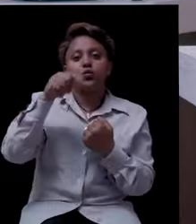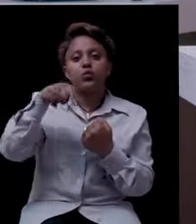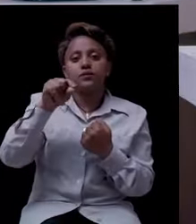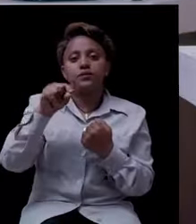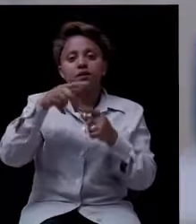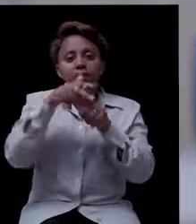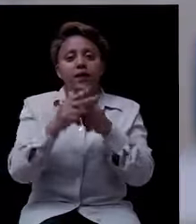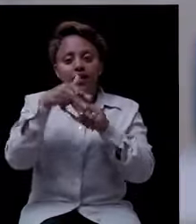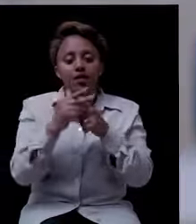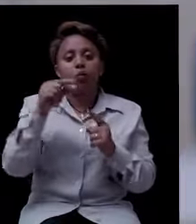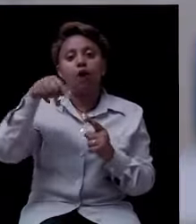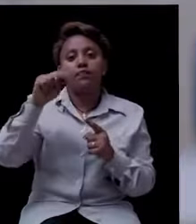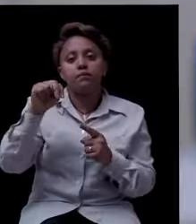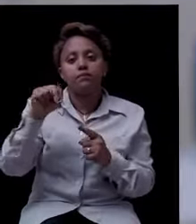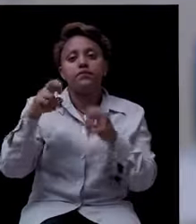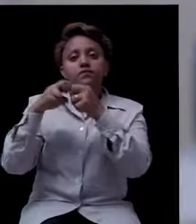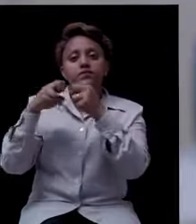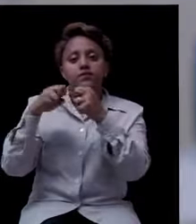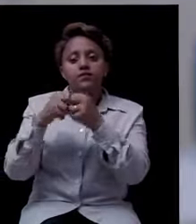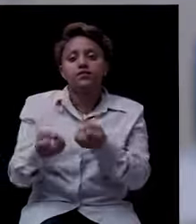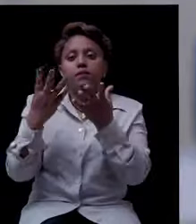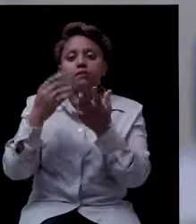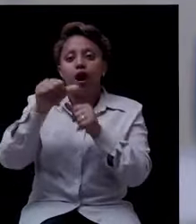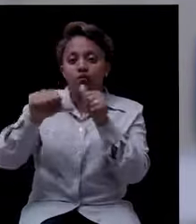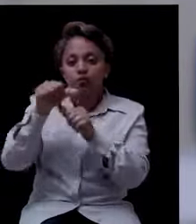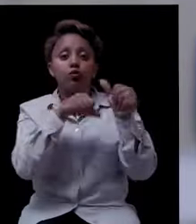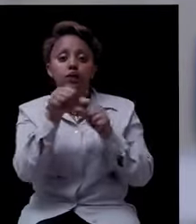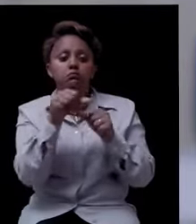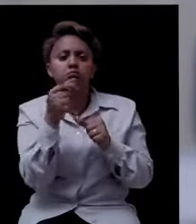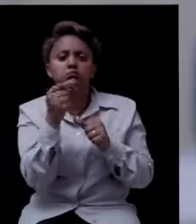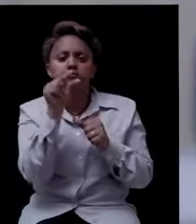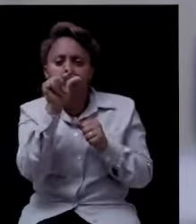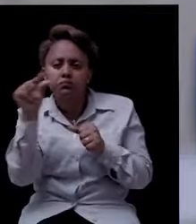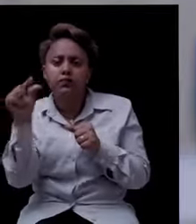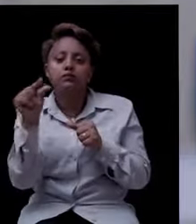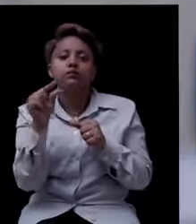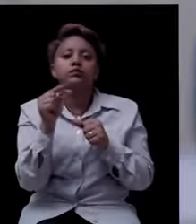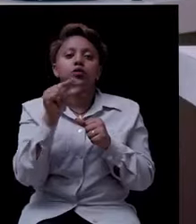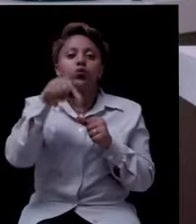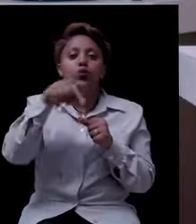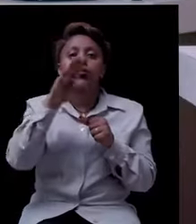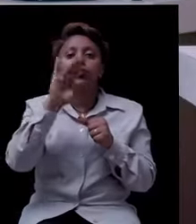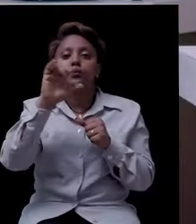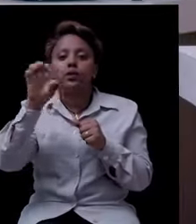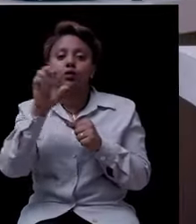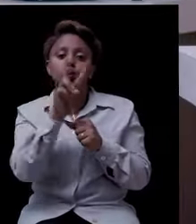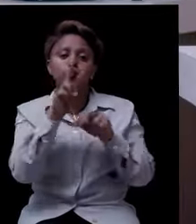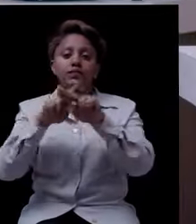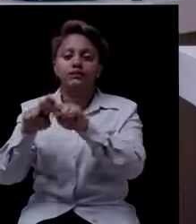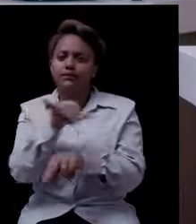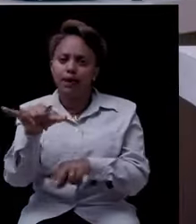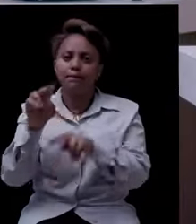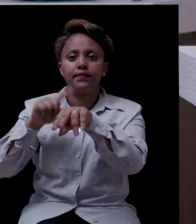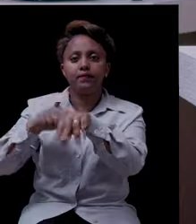in qubits. Thanks to the mechanics of quantum physics, where subatomic particles obey their own laws, a qubit